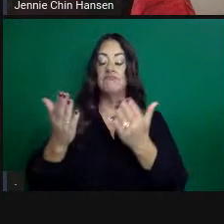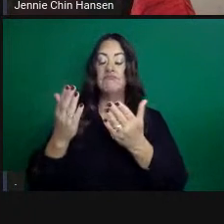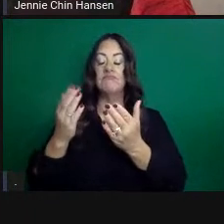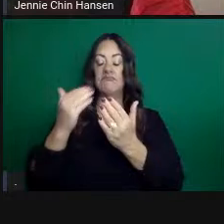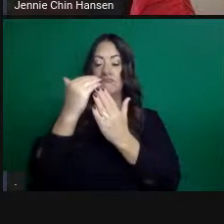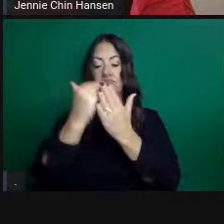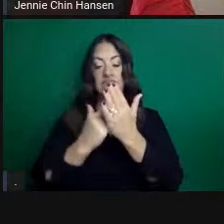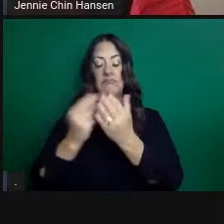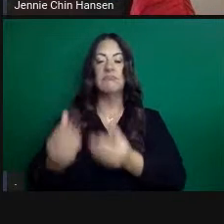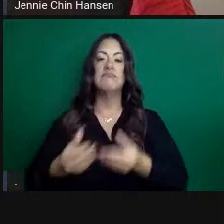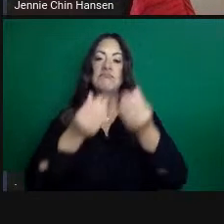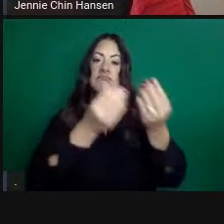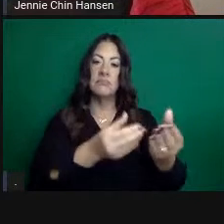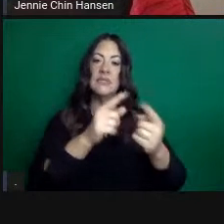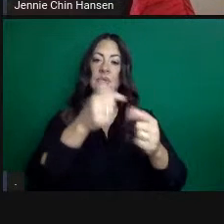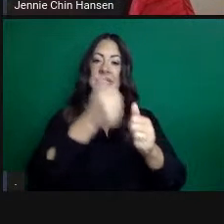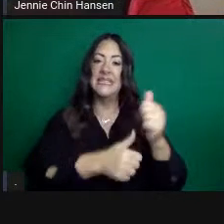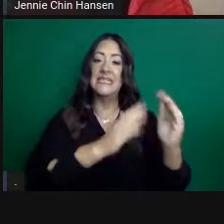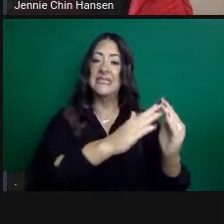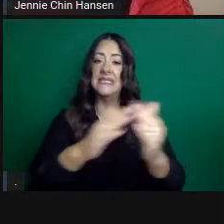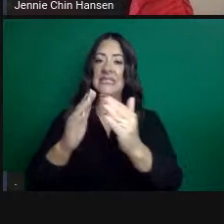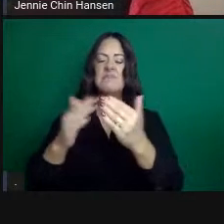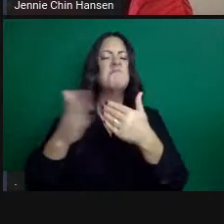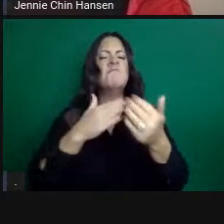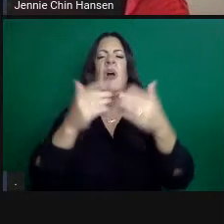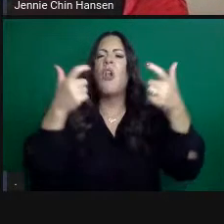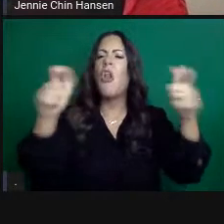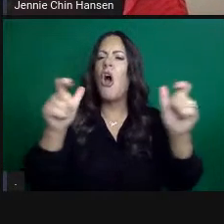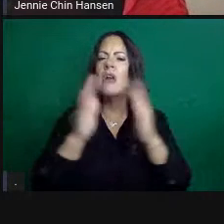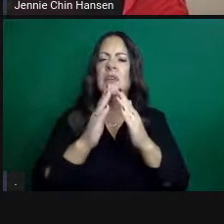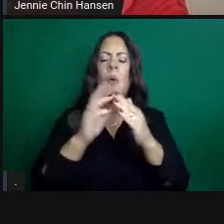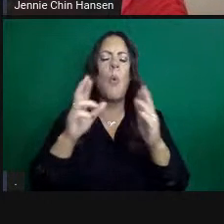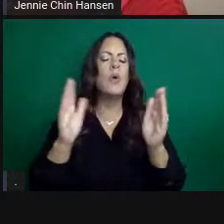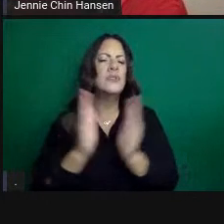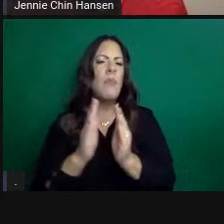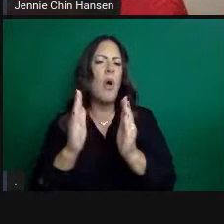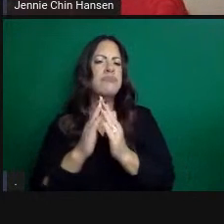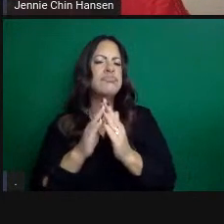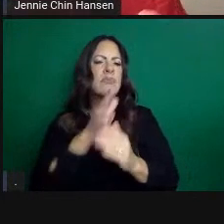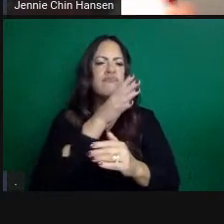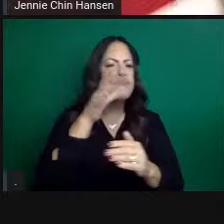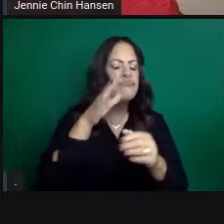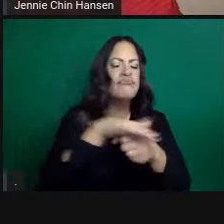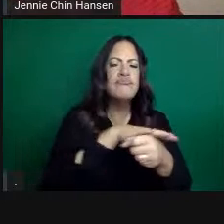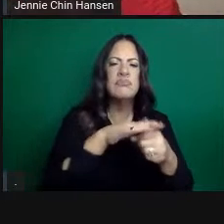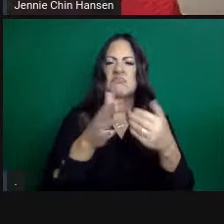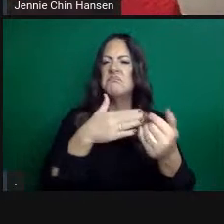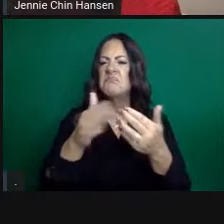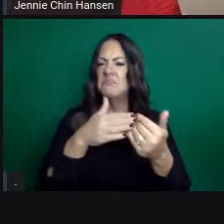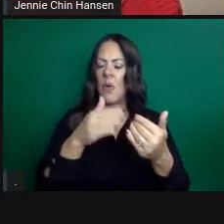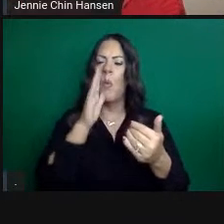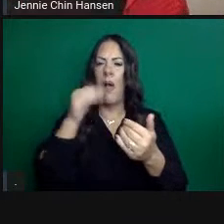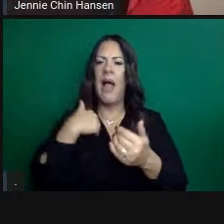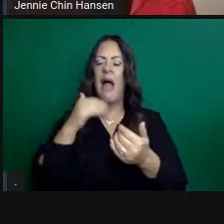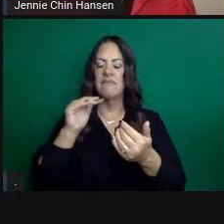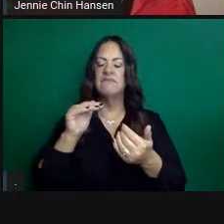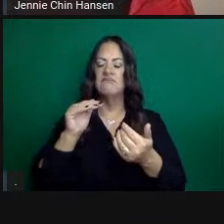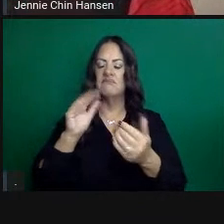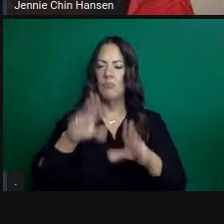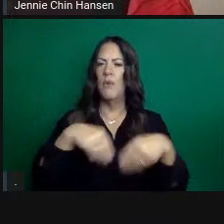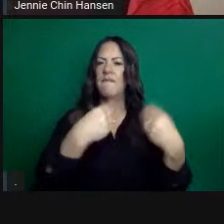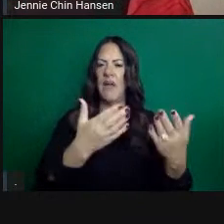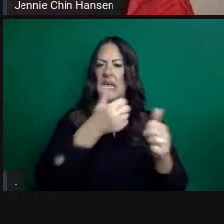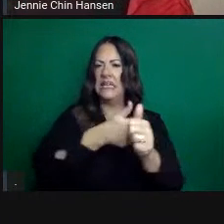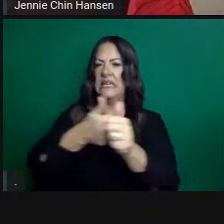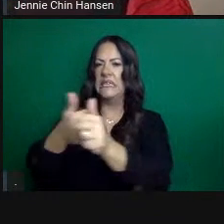large cities, suburban areas, or in the rural settings. So with that, I would like to make sure